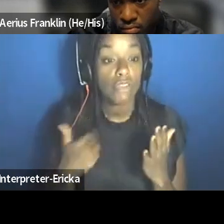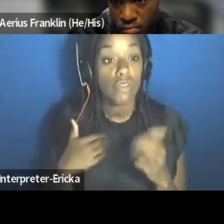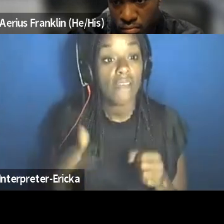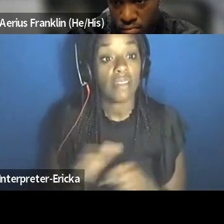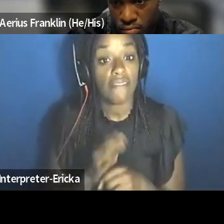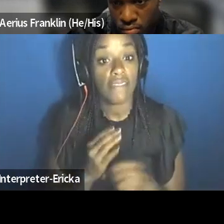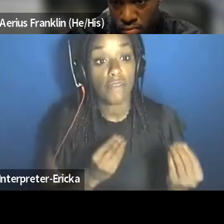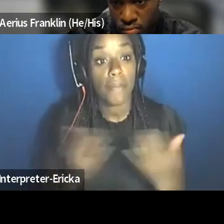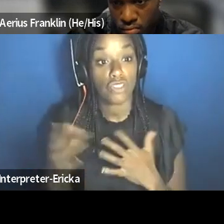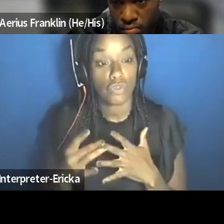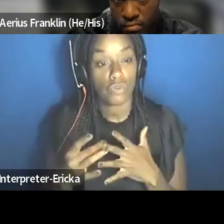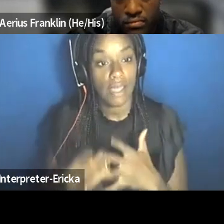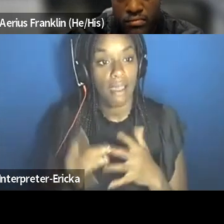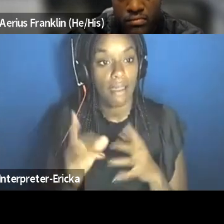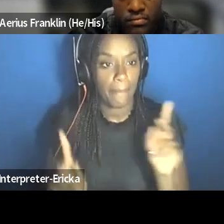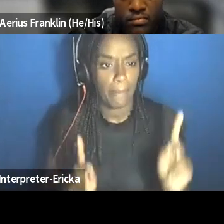guide folks.